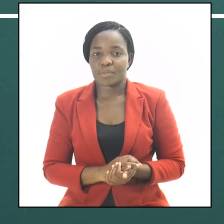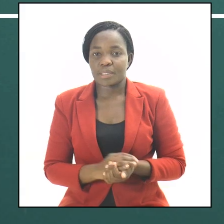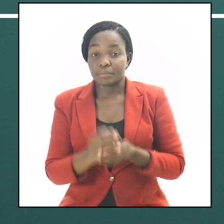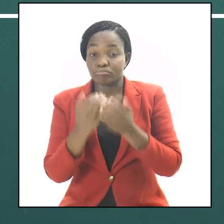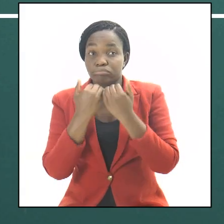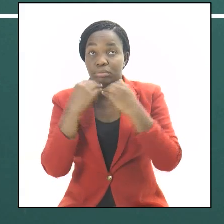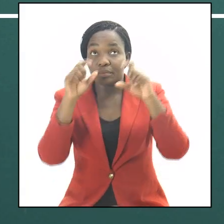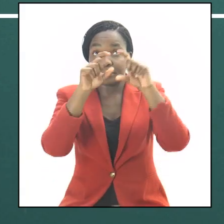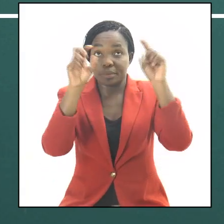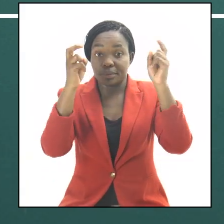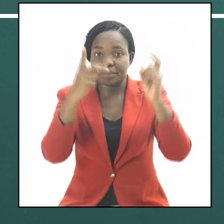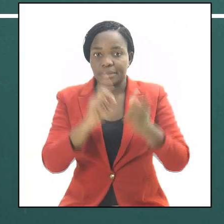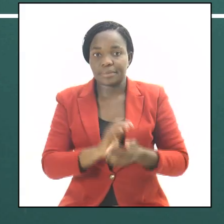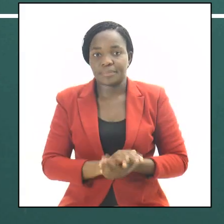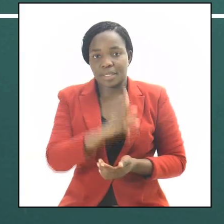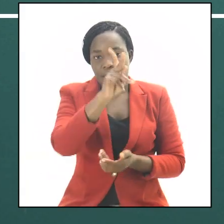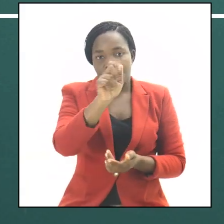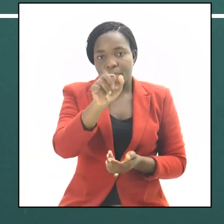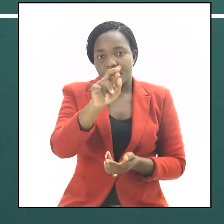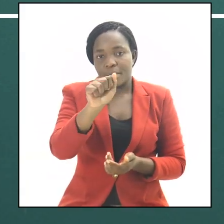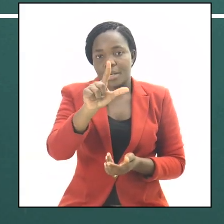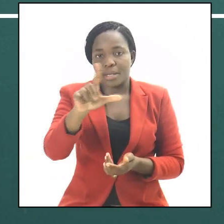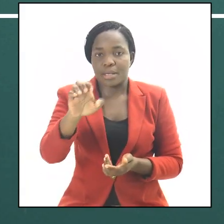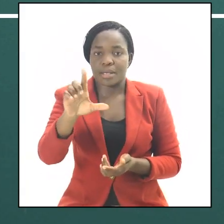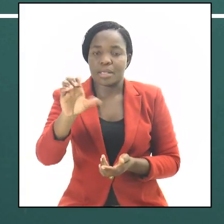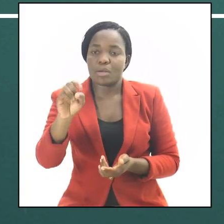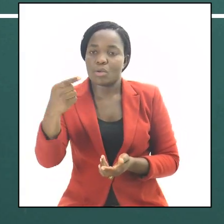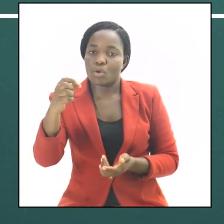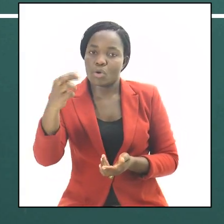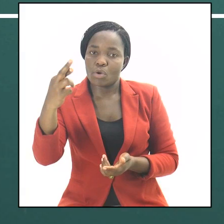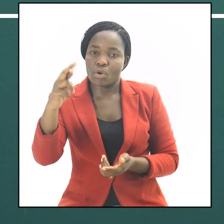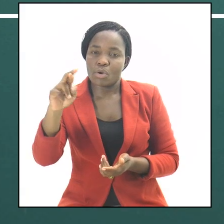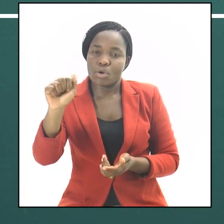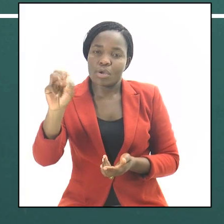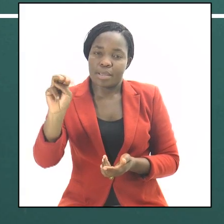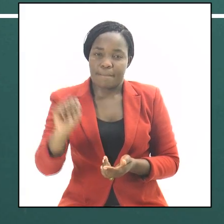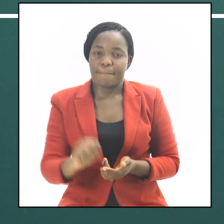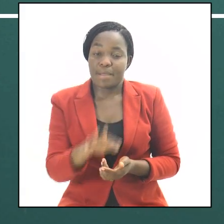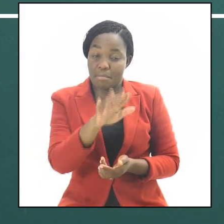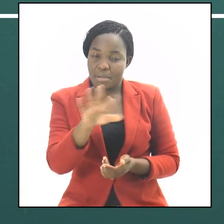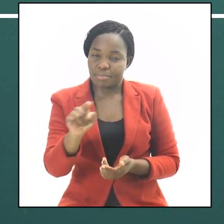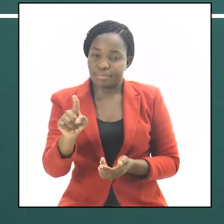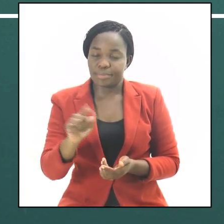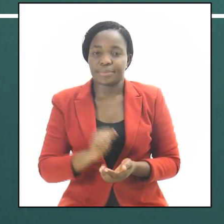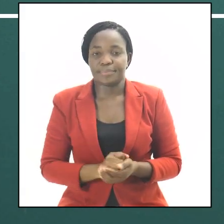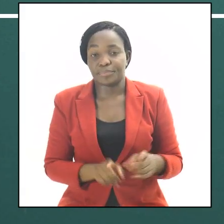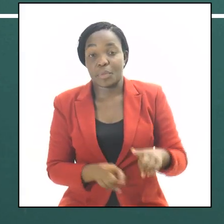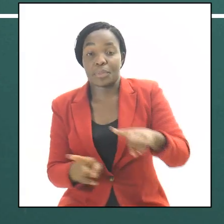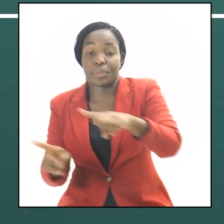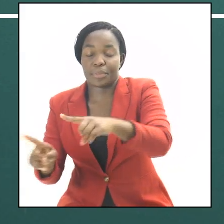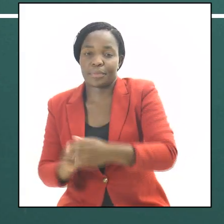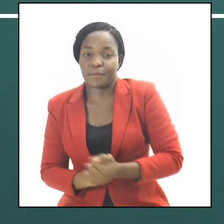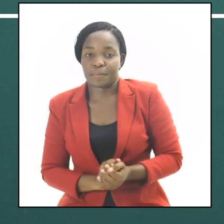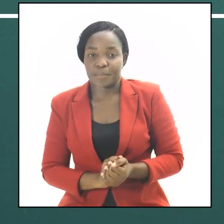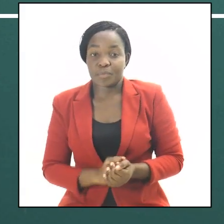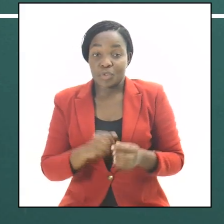for today's program is parallelogram. Please make sure you spell it correctly. SMS your answer